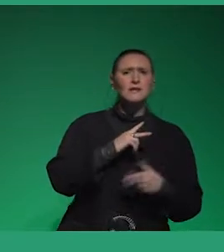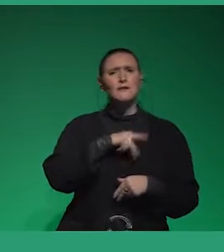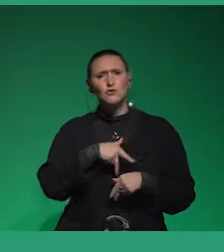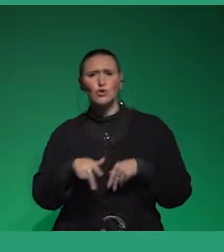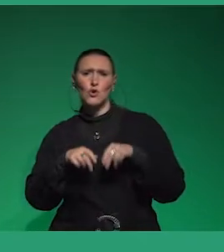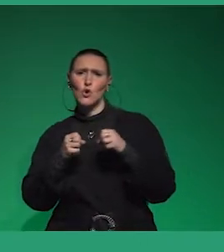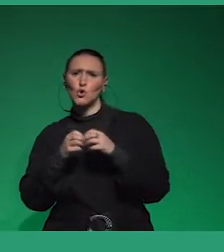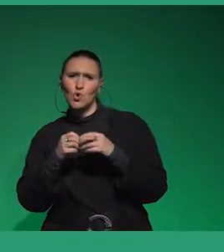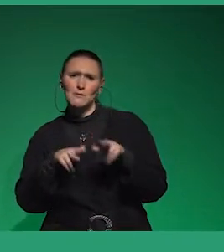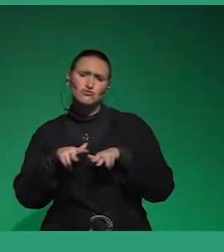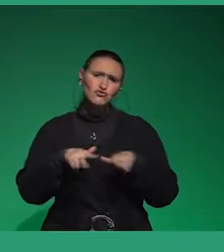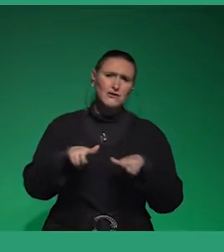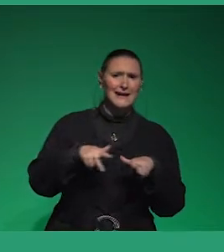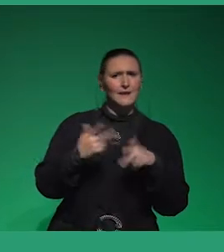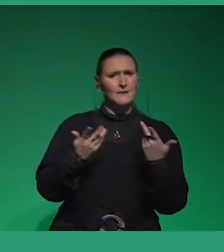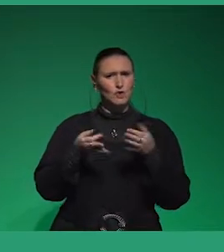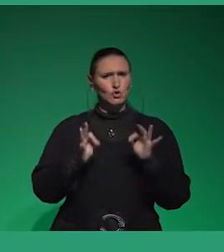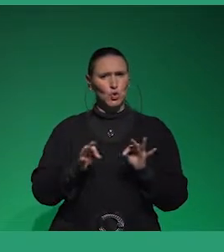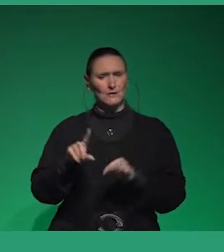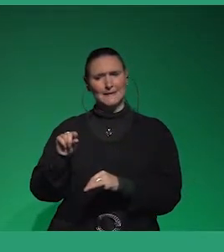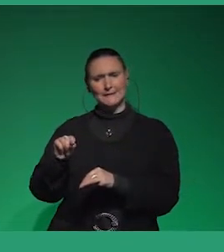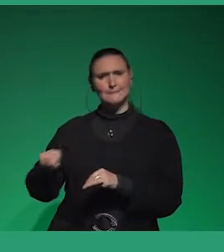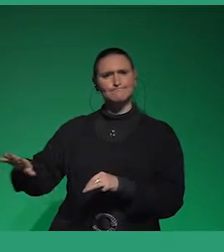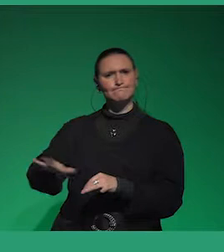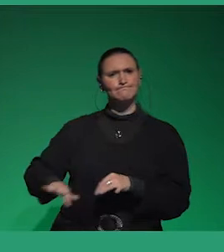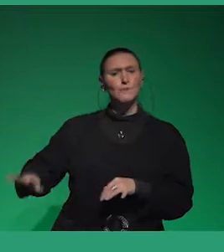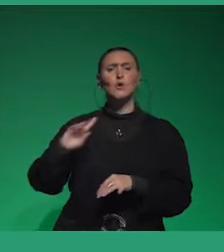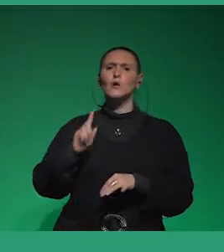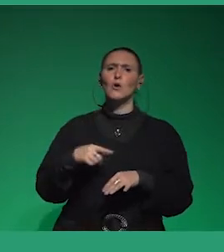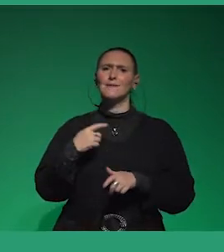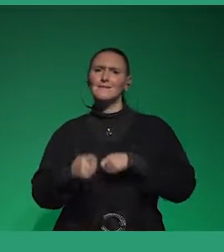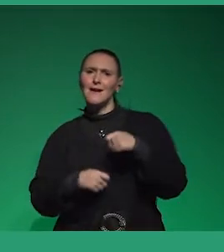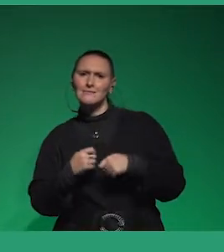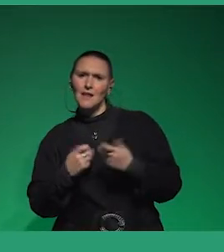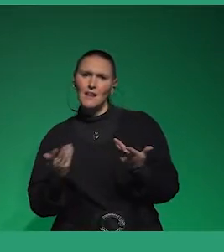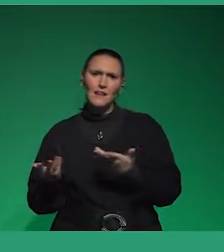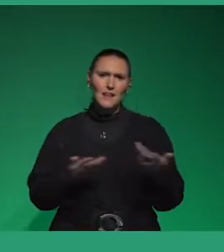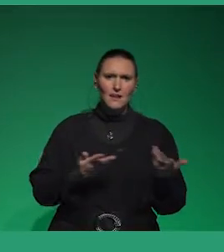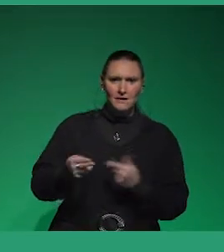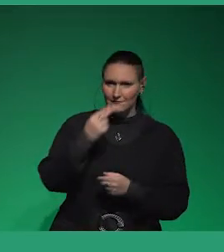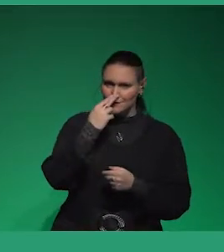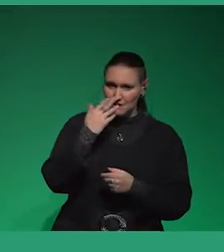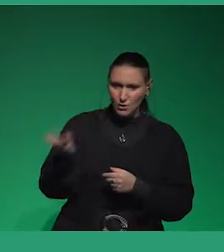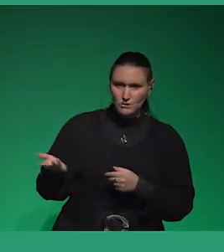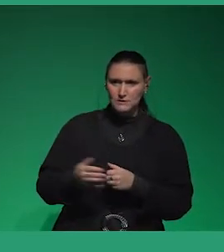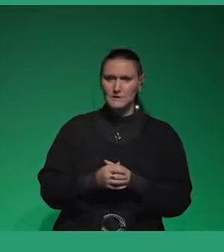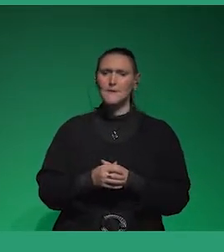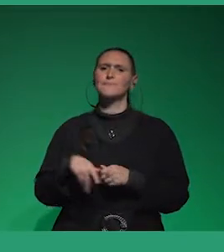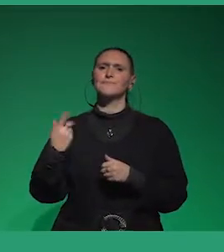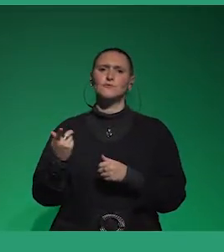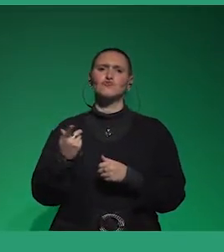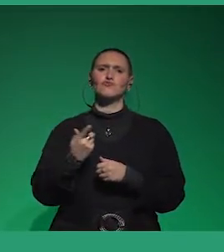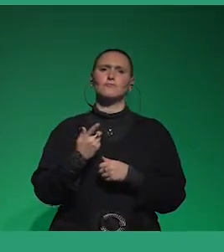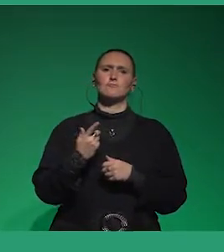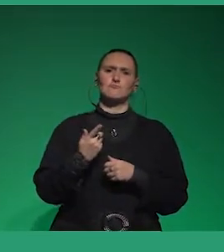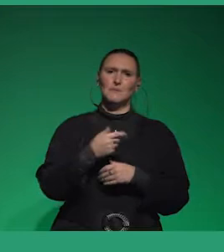land use systems and to look into trade-offs between forest, yeah, and then